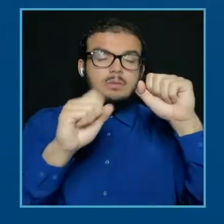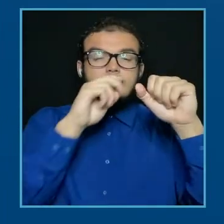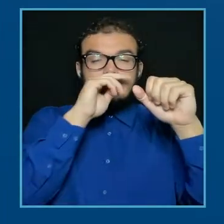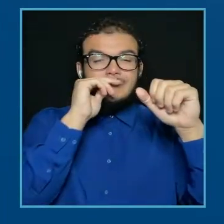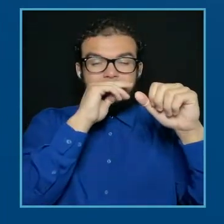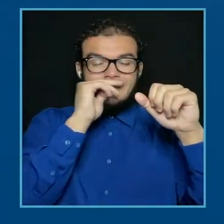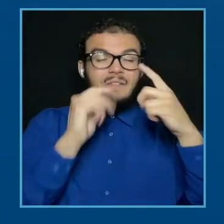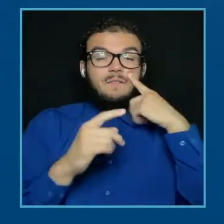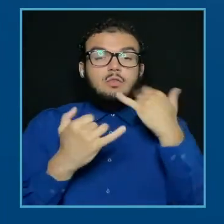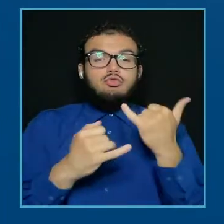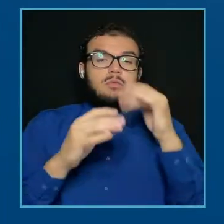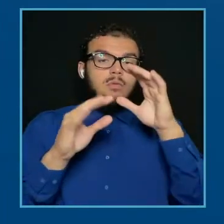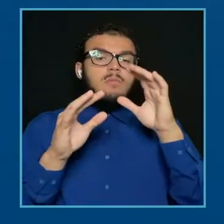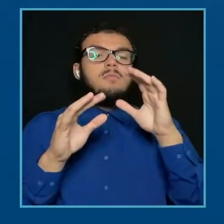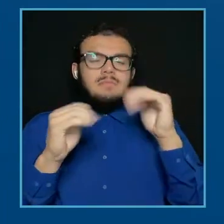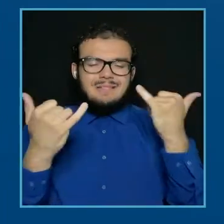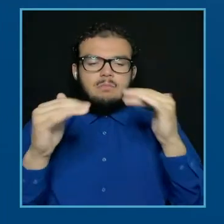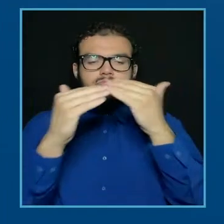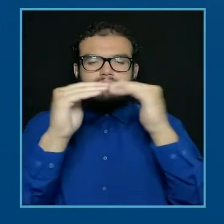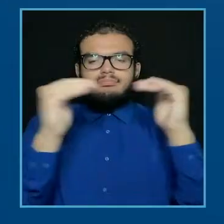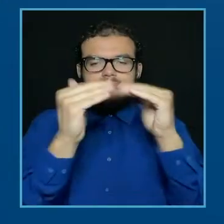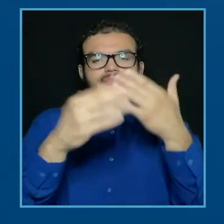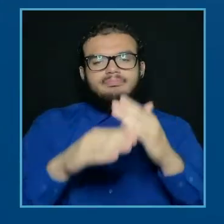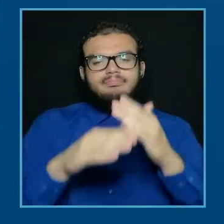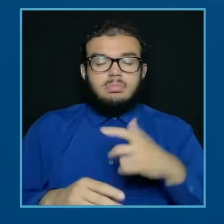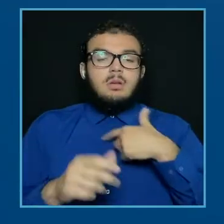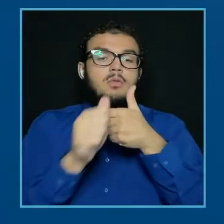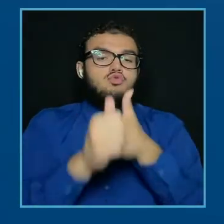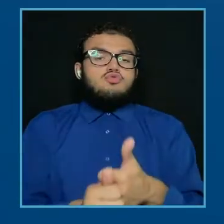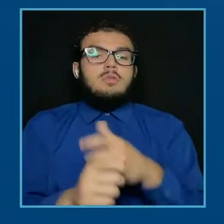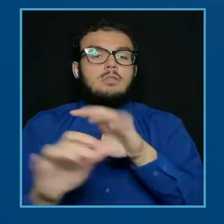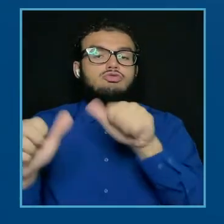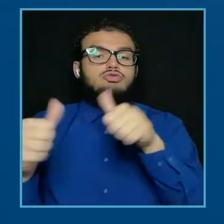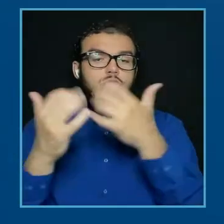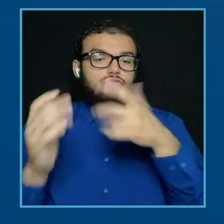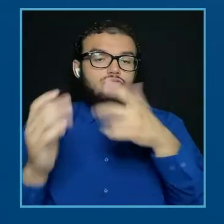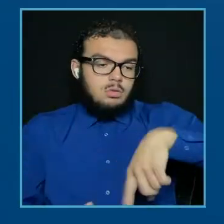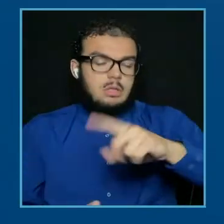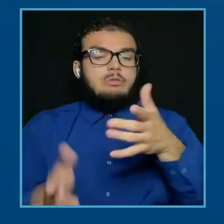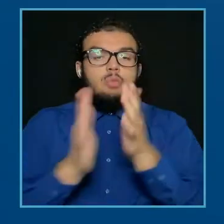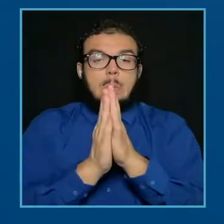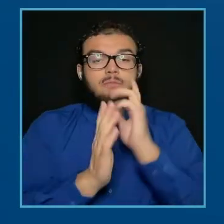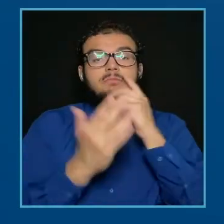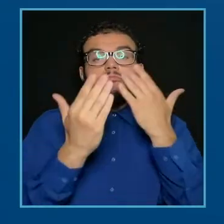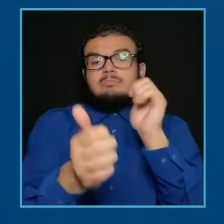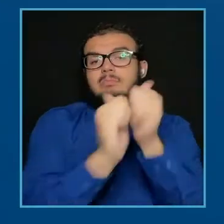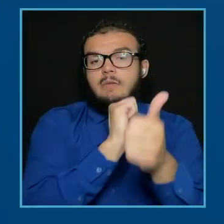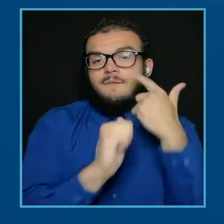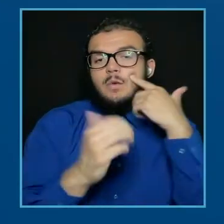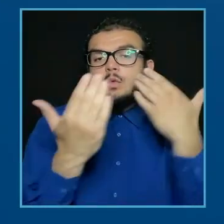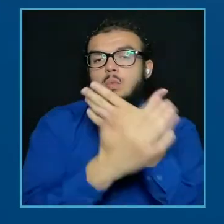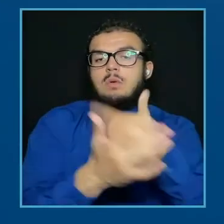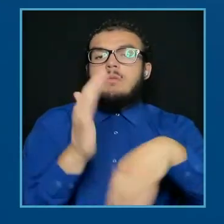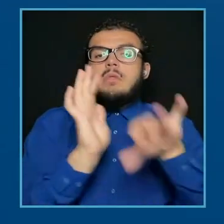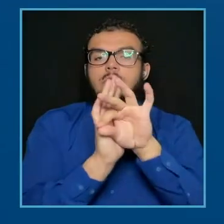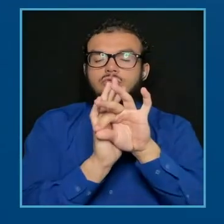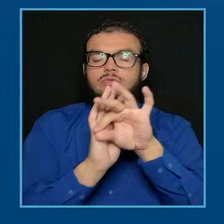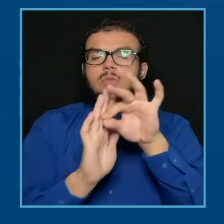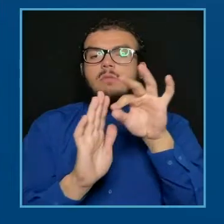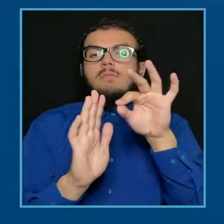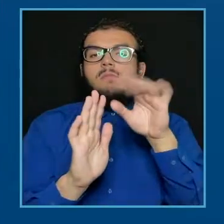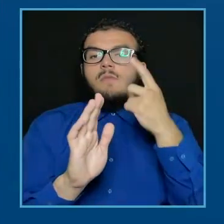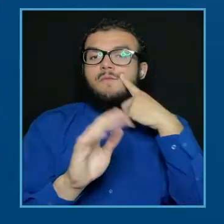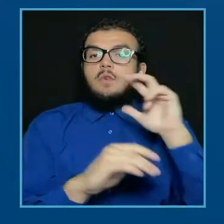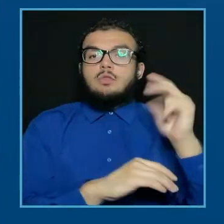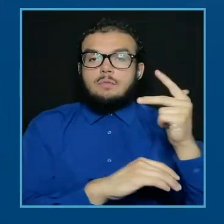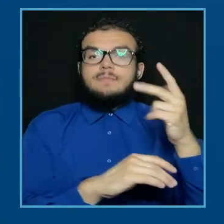officer list is equally divided. Accordingly, the challengers' request to be granted a new election for the